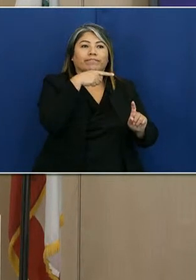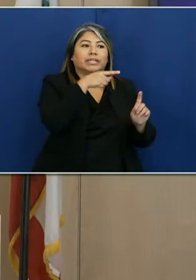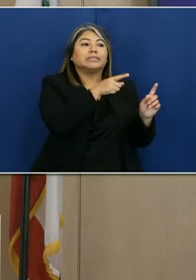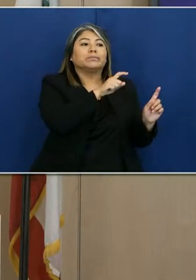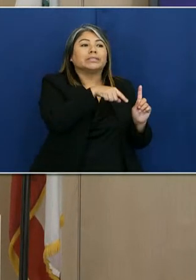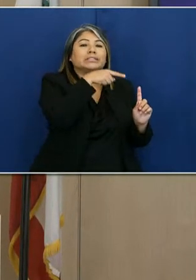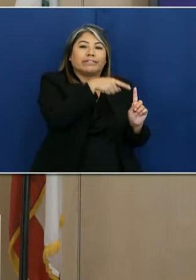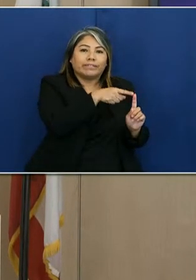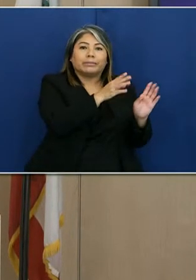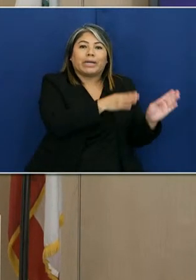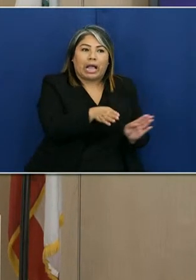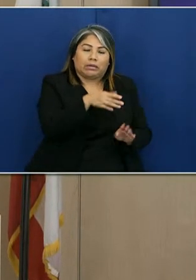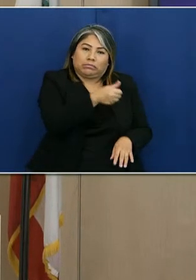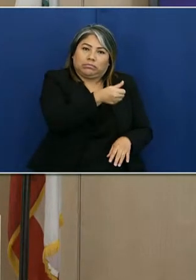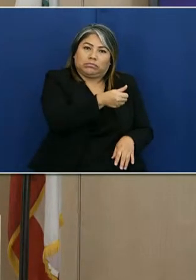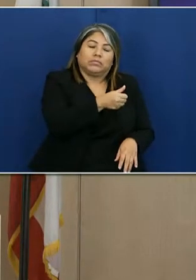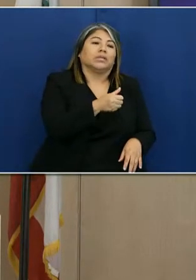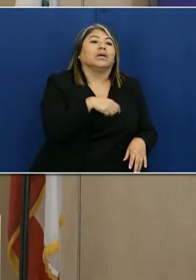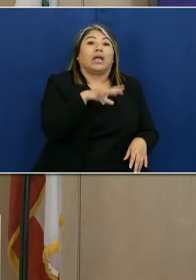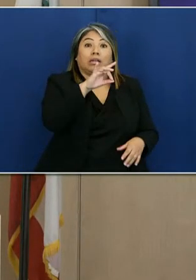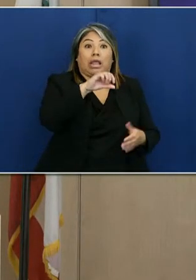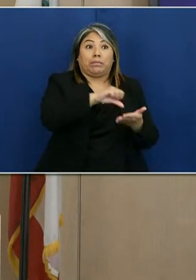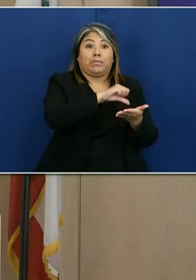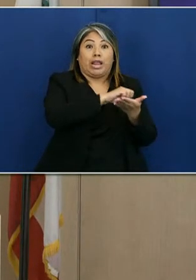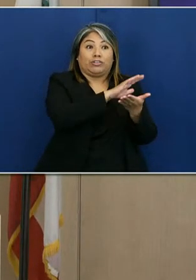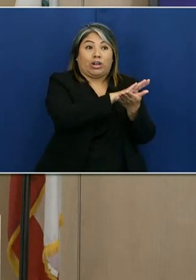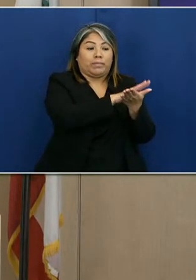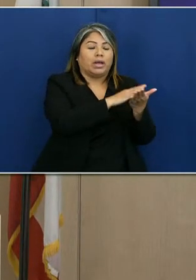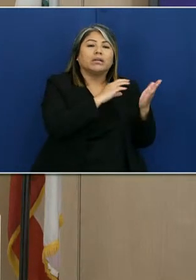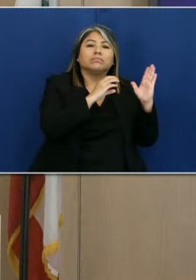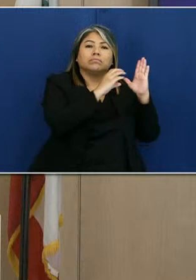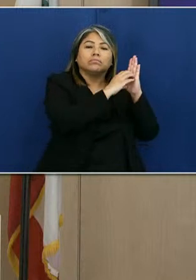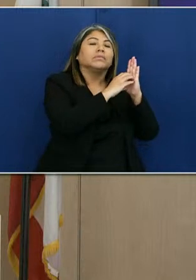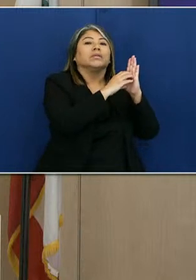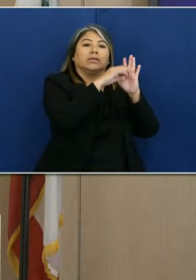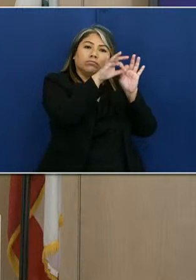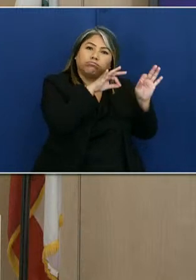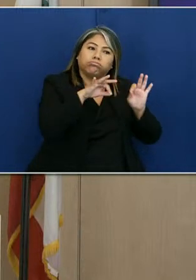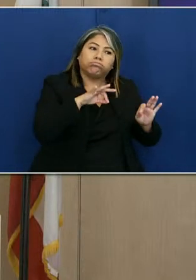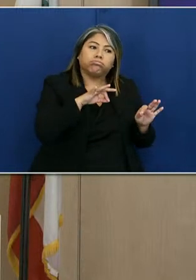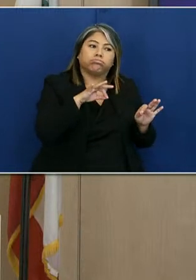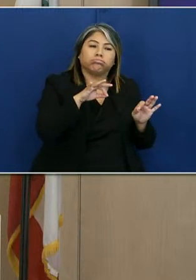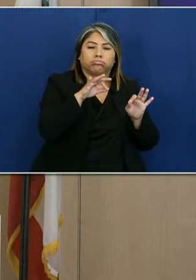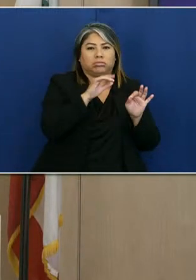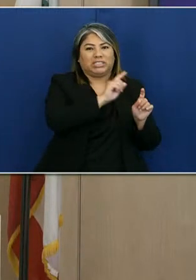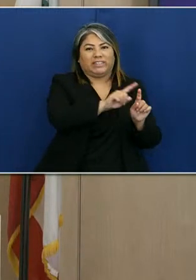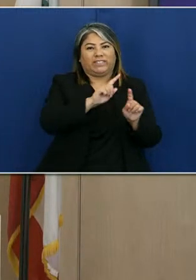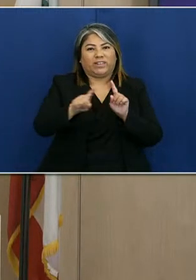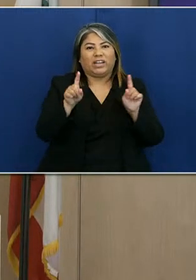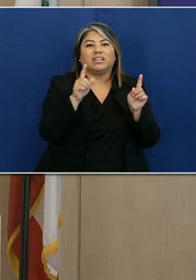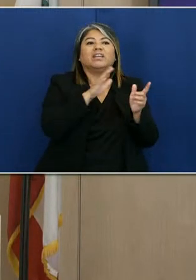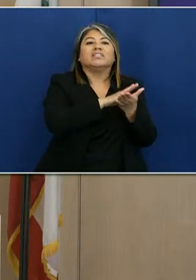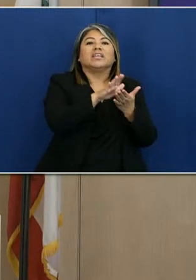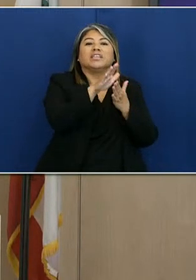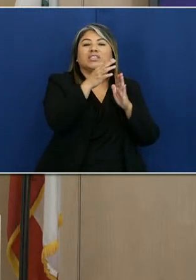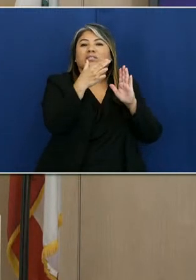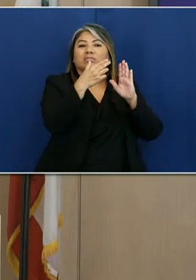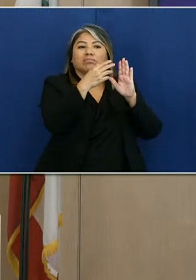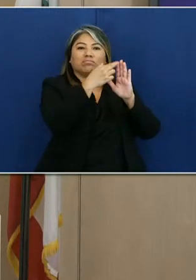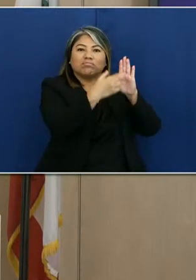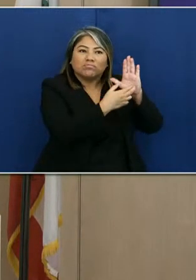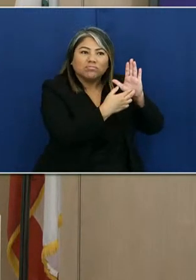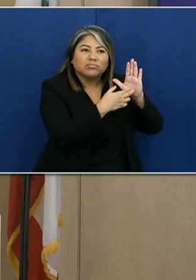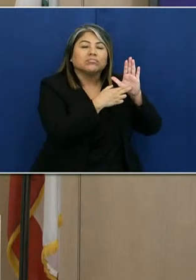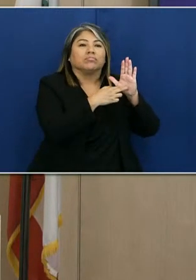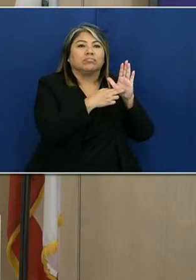plan. It's upwards of an 8-page document. A portion of that document talks and spells out all the various sanitation protocols that will occur